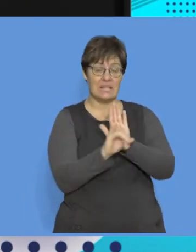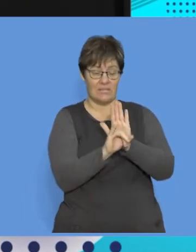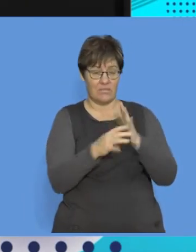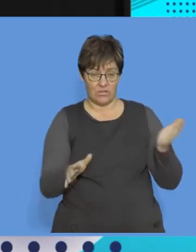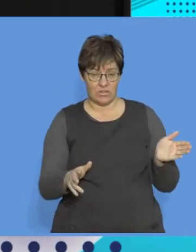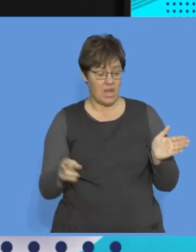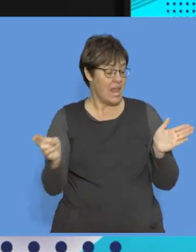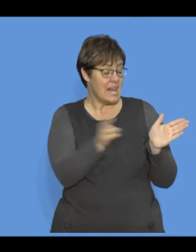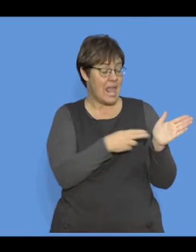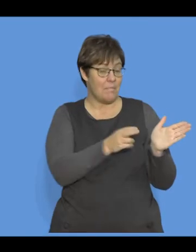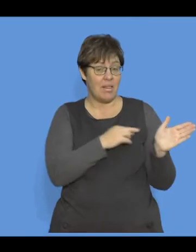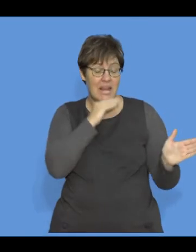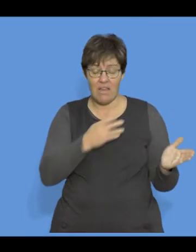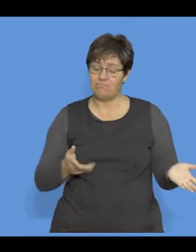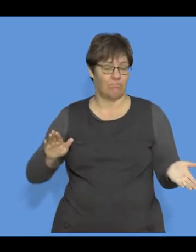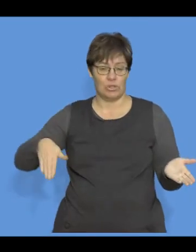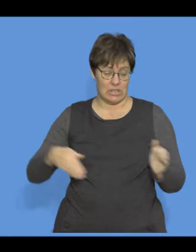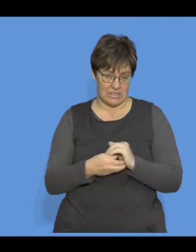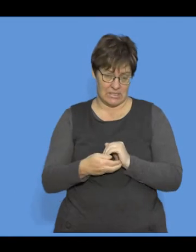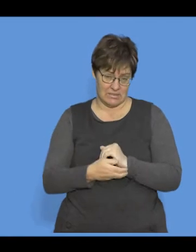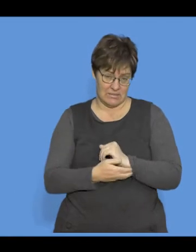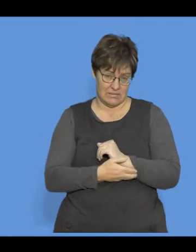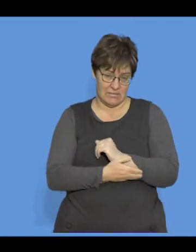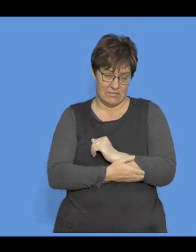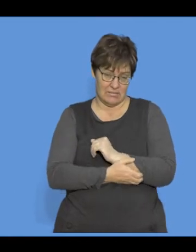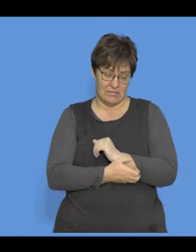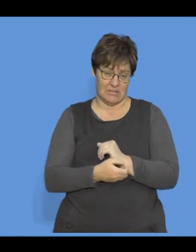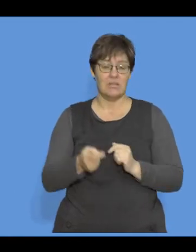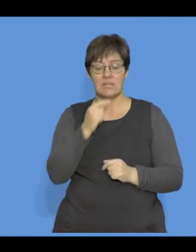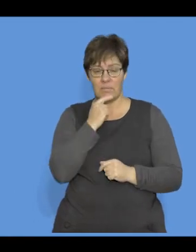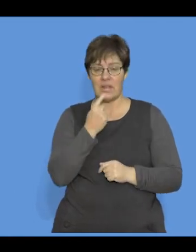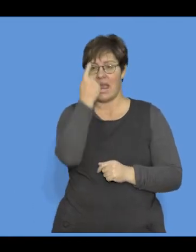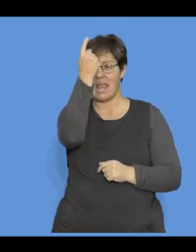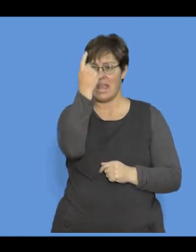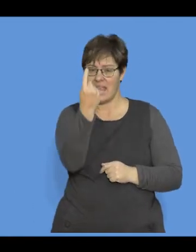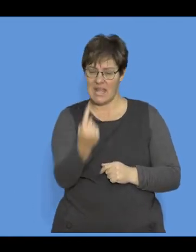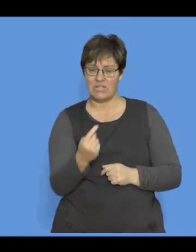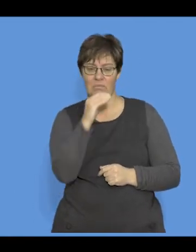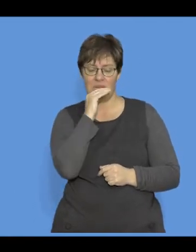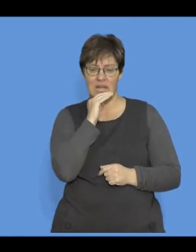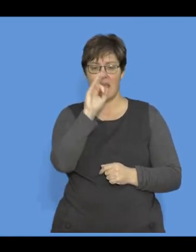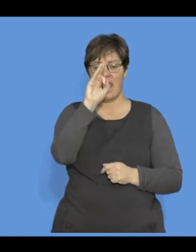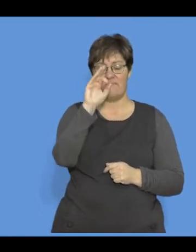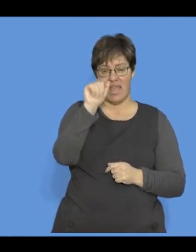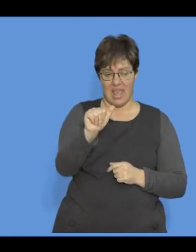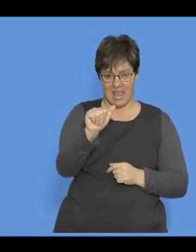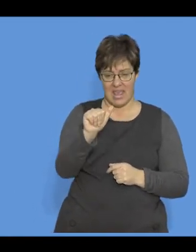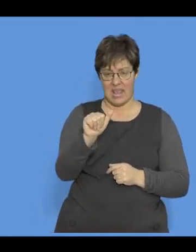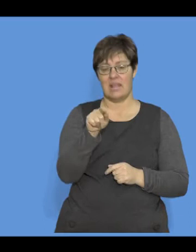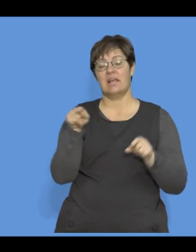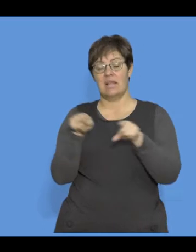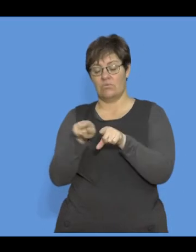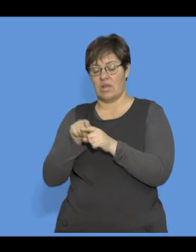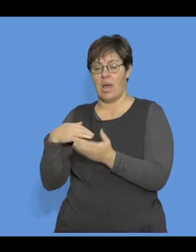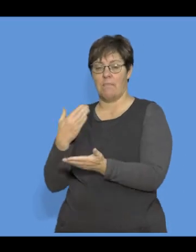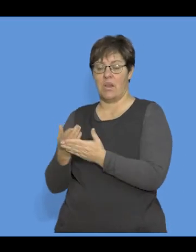it sufficiently. What you've got to do on the side is say what each of these mean. FA is going to be the applied